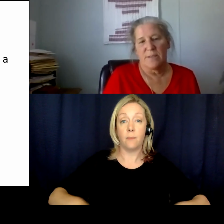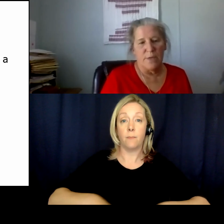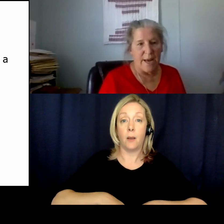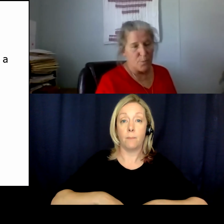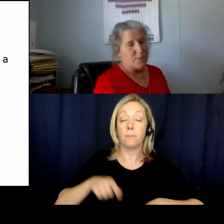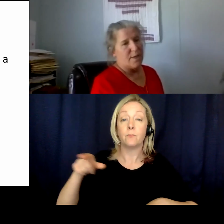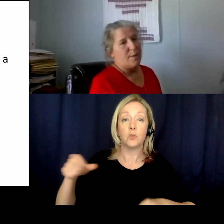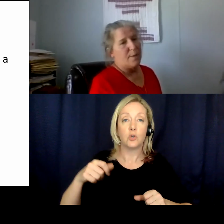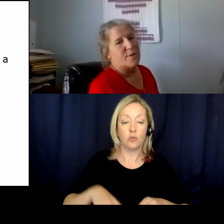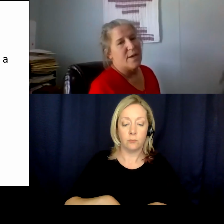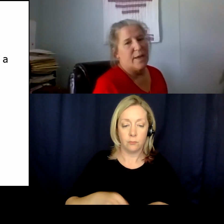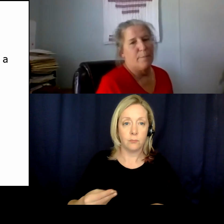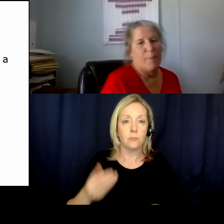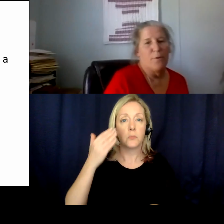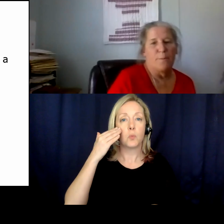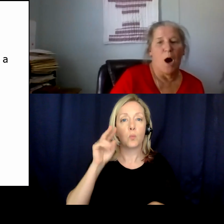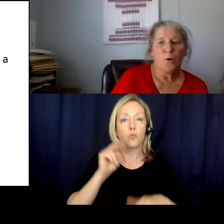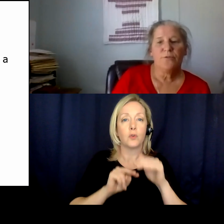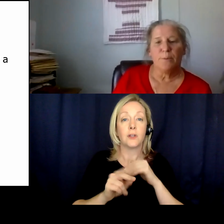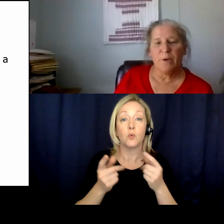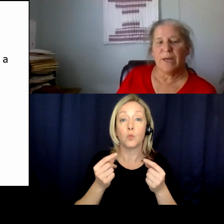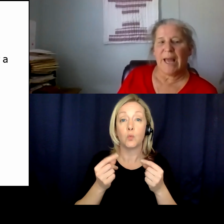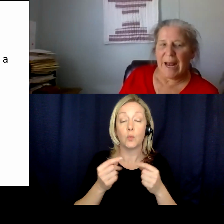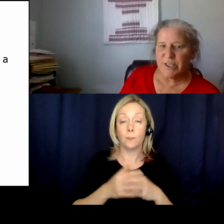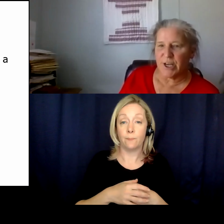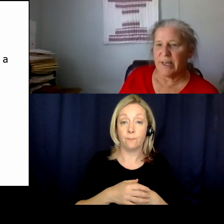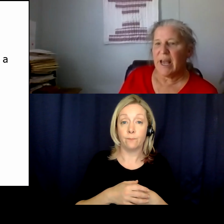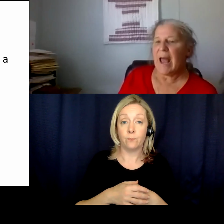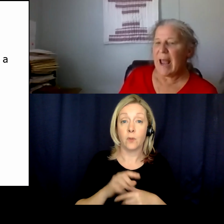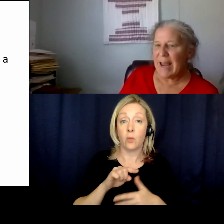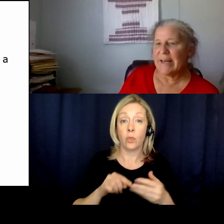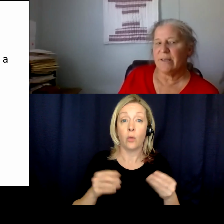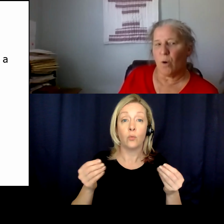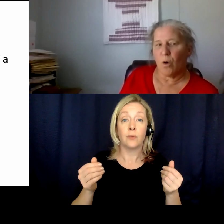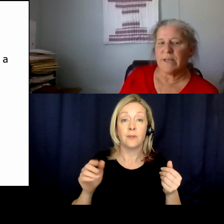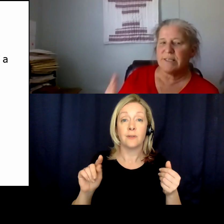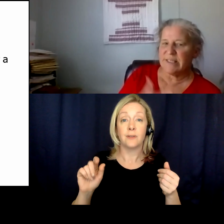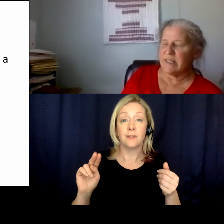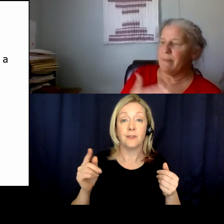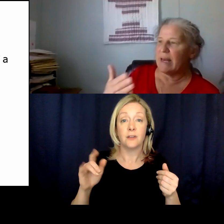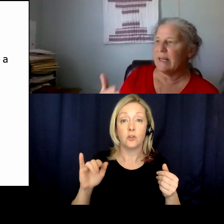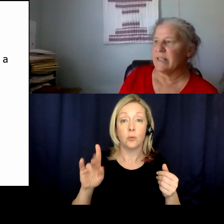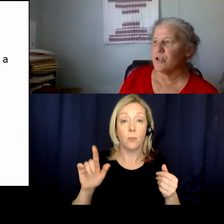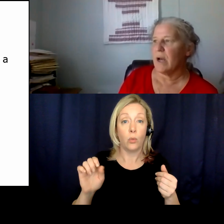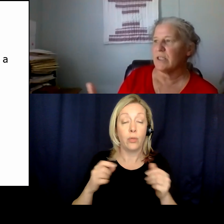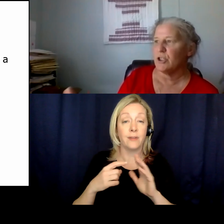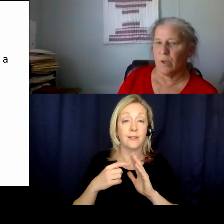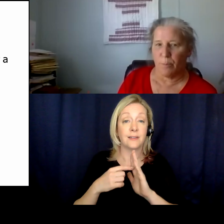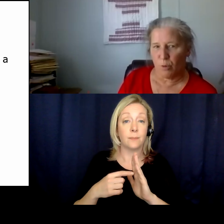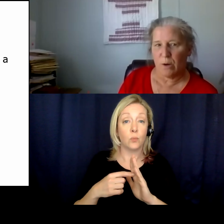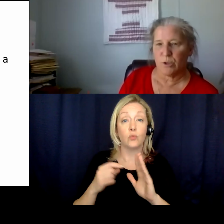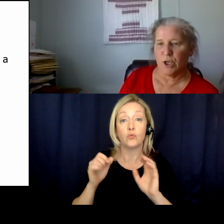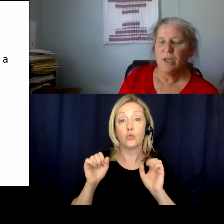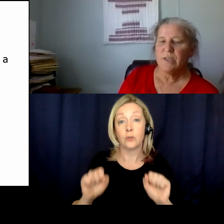Okay, so tangible symbols can be both a mode of communication and or a systematic